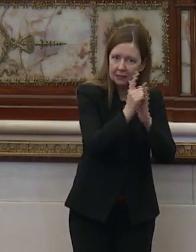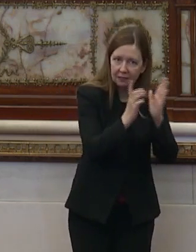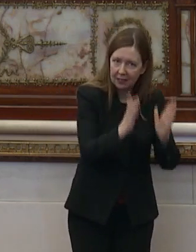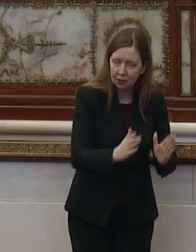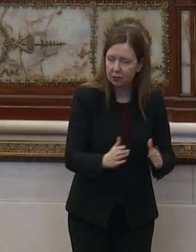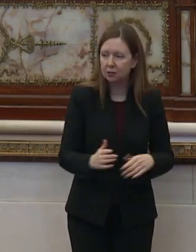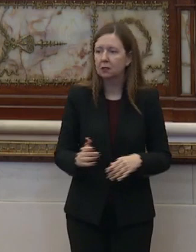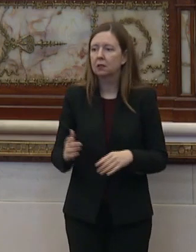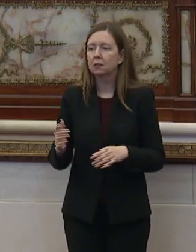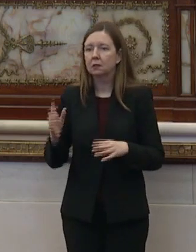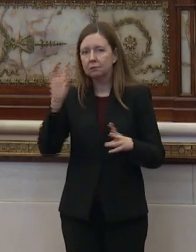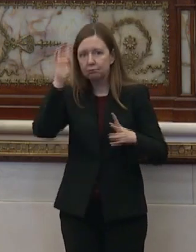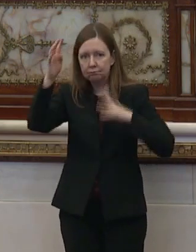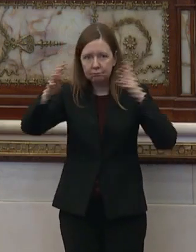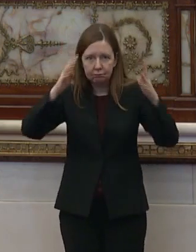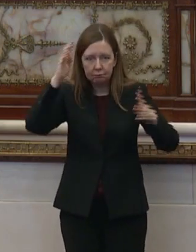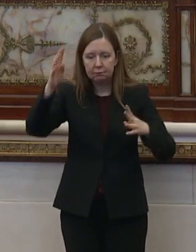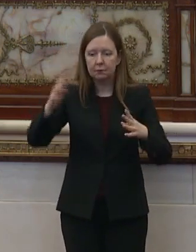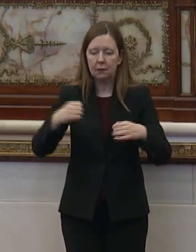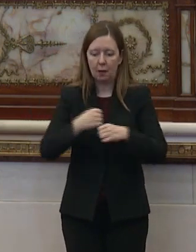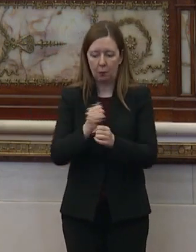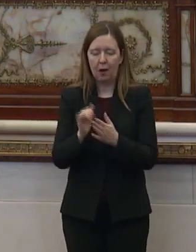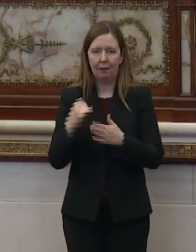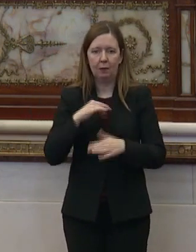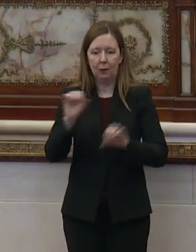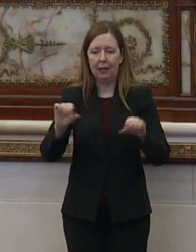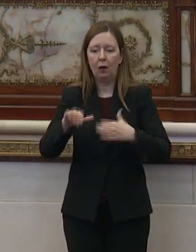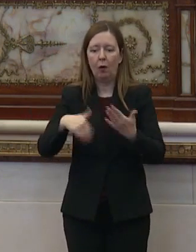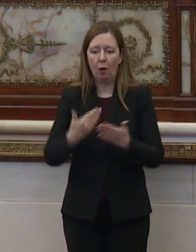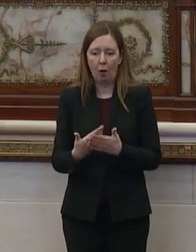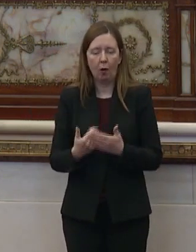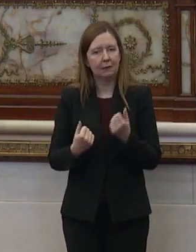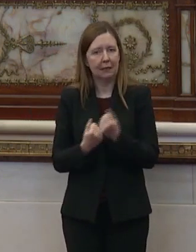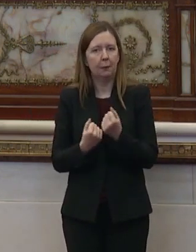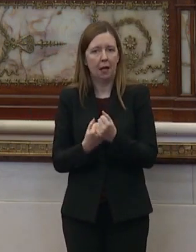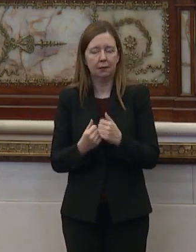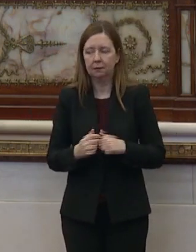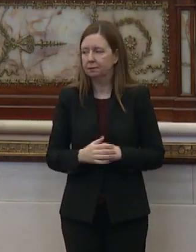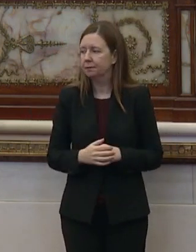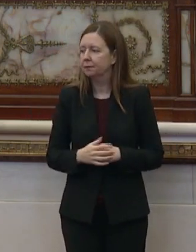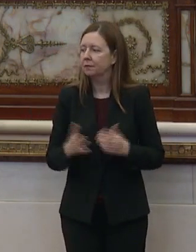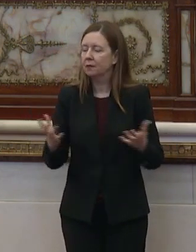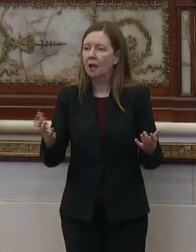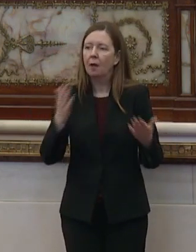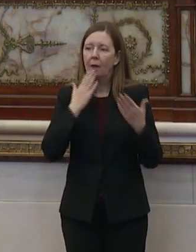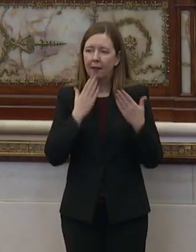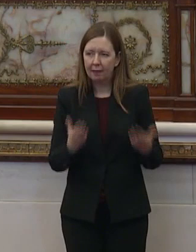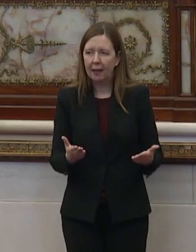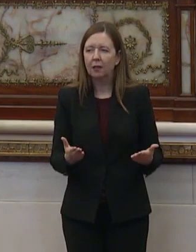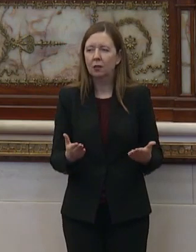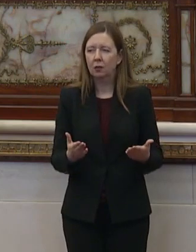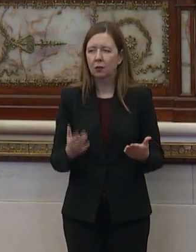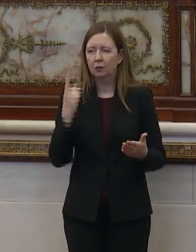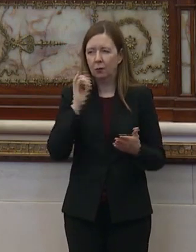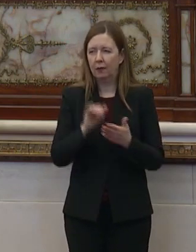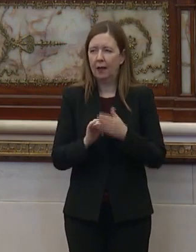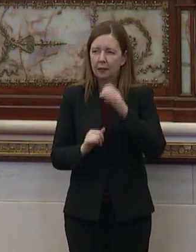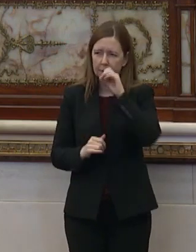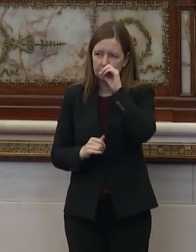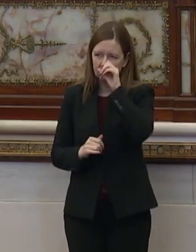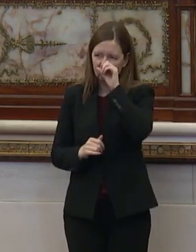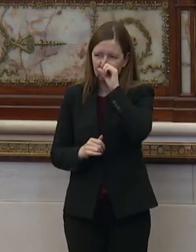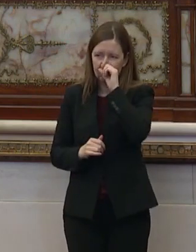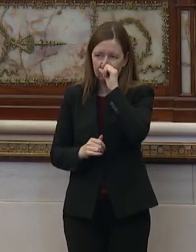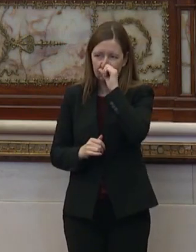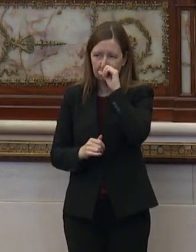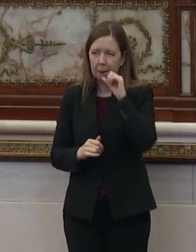with, I think, a product that we can all stand behind. So I want to thank you for that. I want to